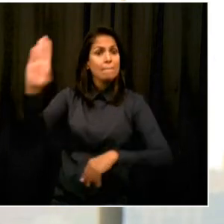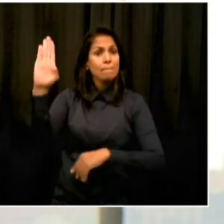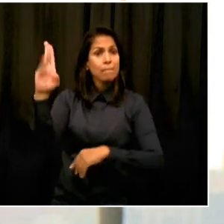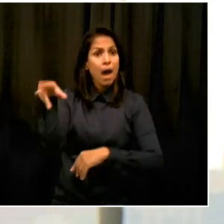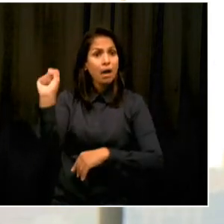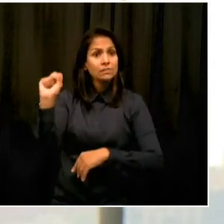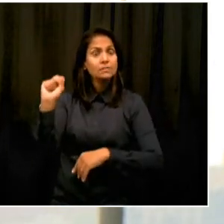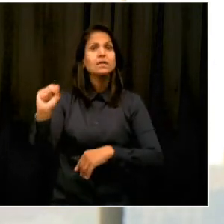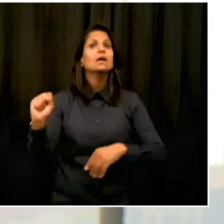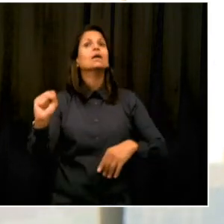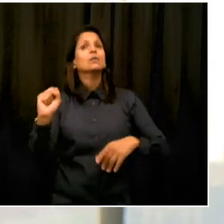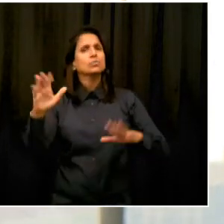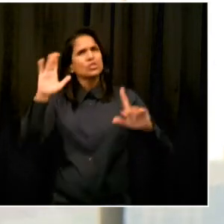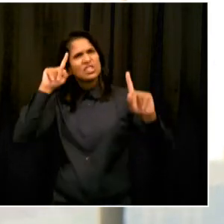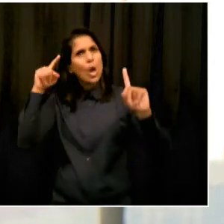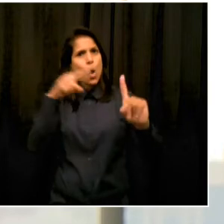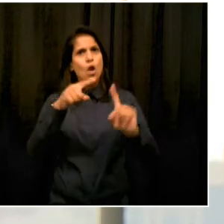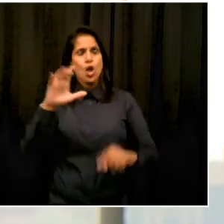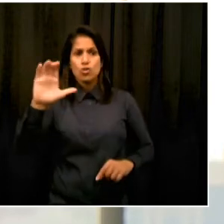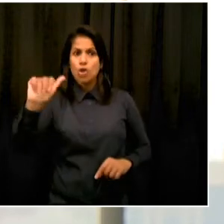All these pieces are interrelated.